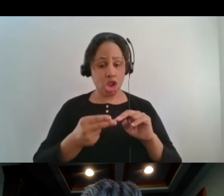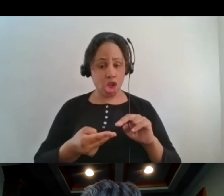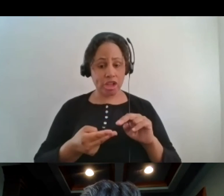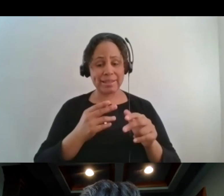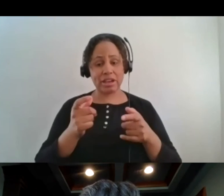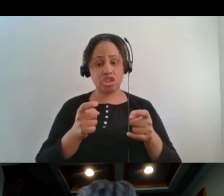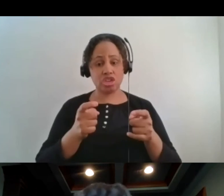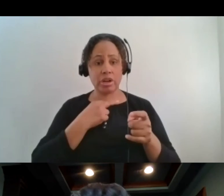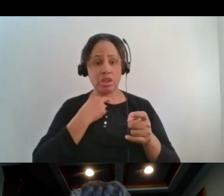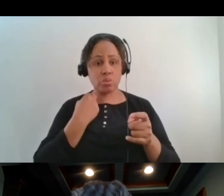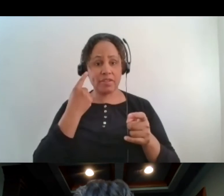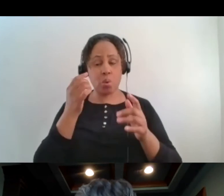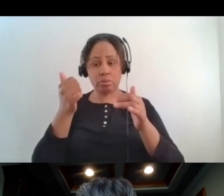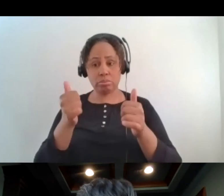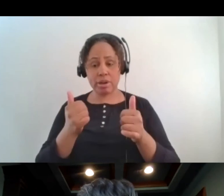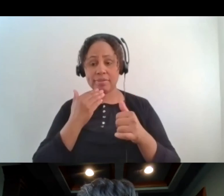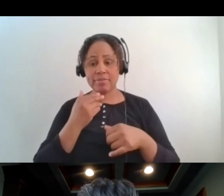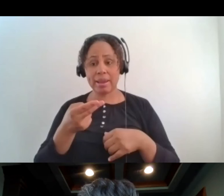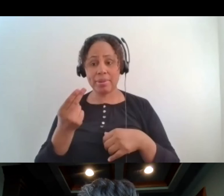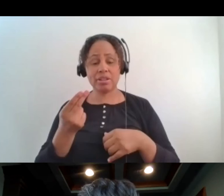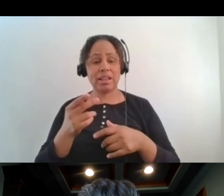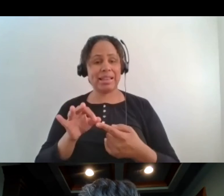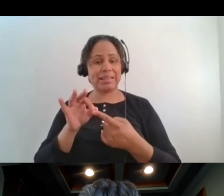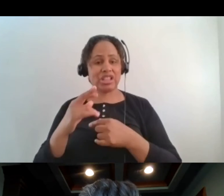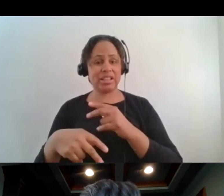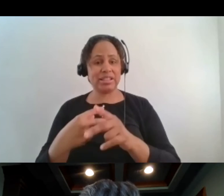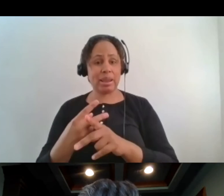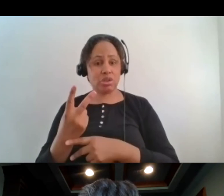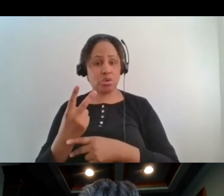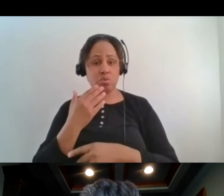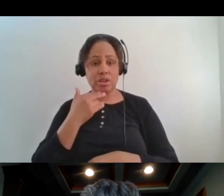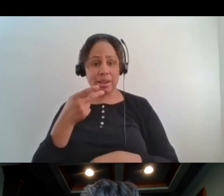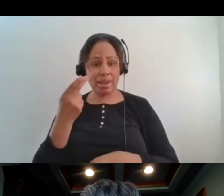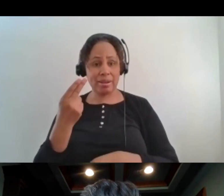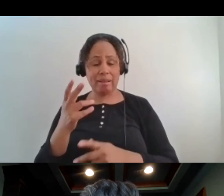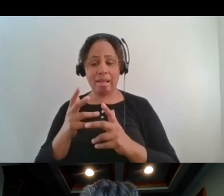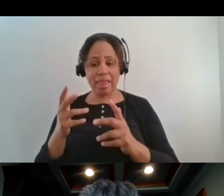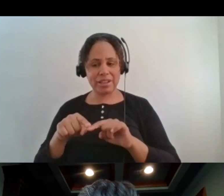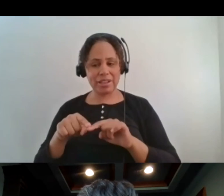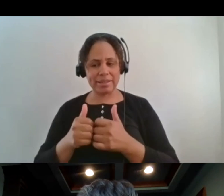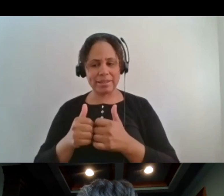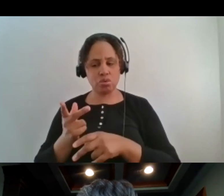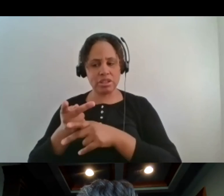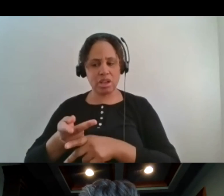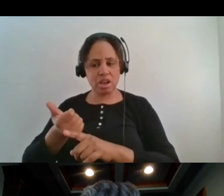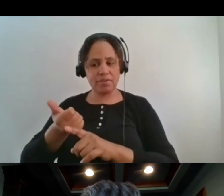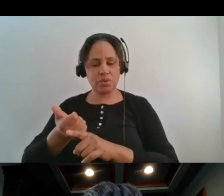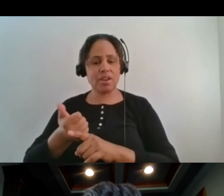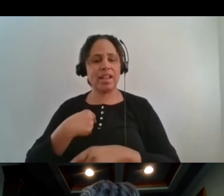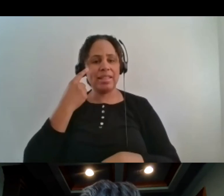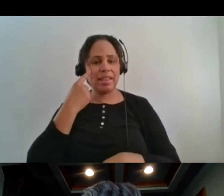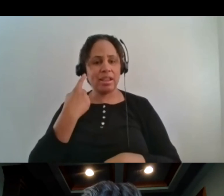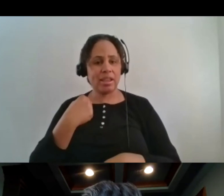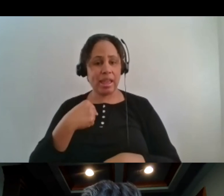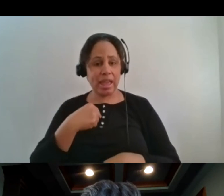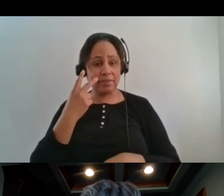diabetes, particularly for the type 2 diabetics, when a lot of it is nurture, then I think I have seen patients come